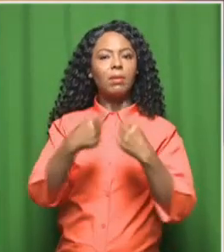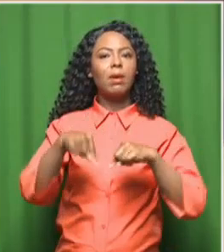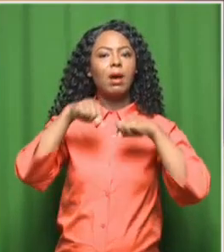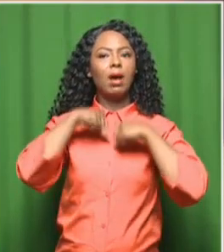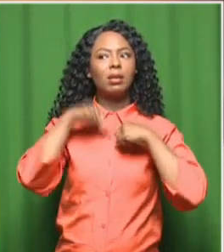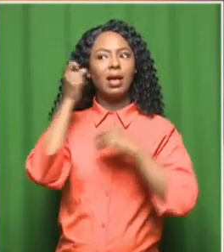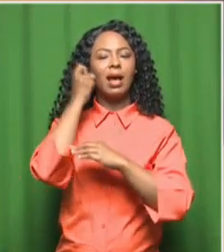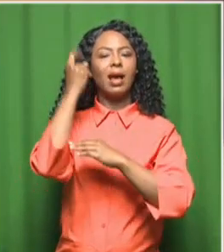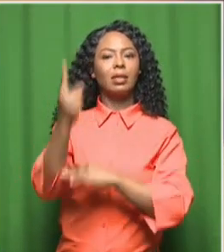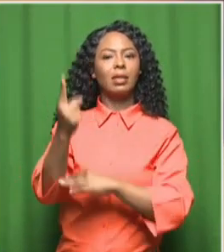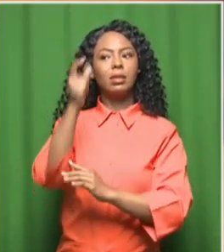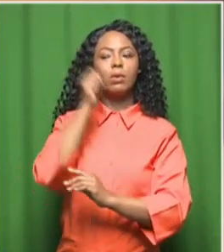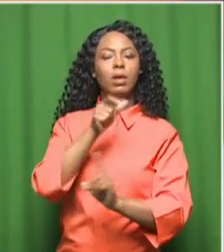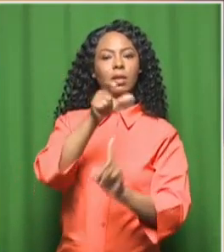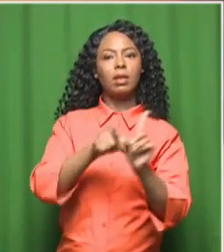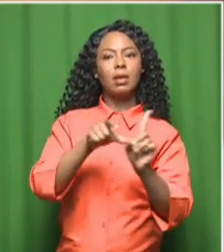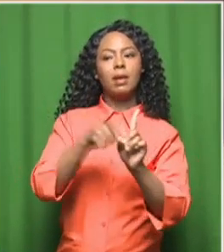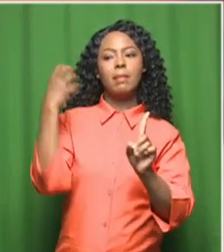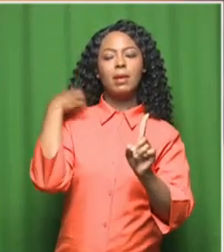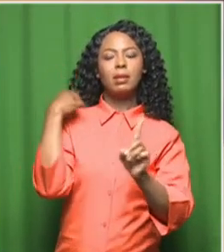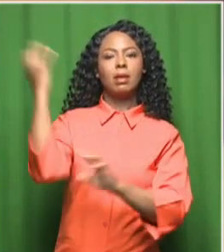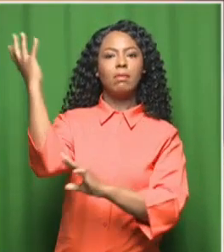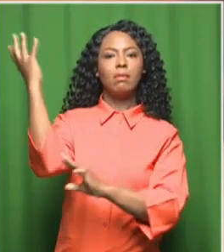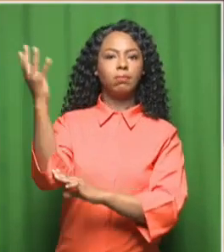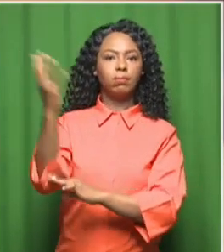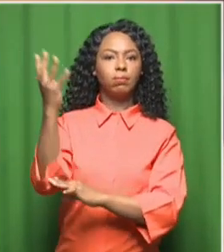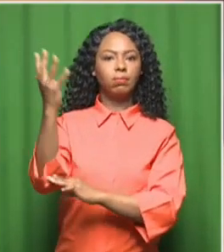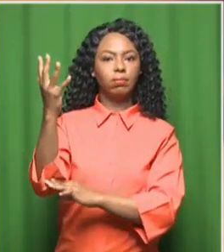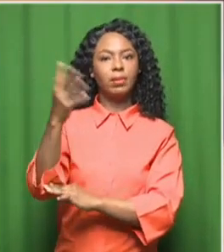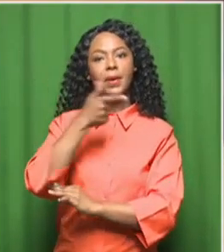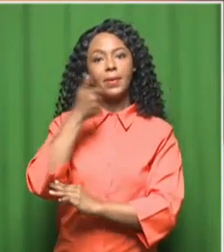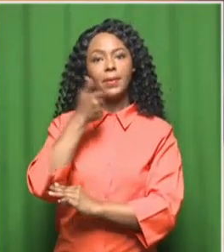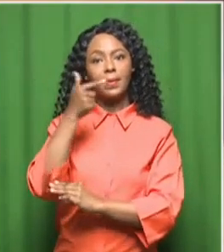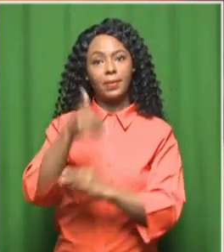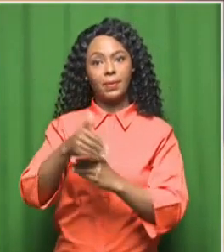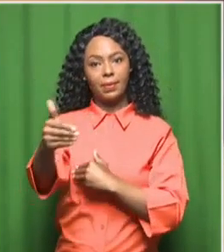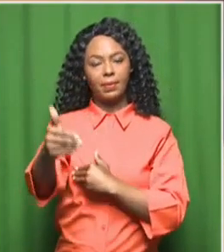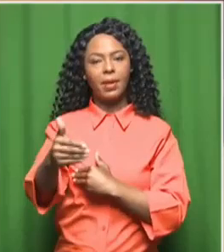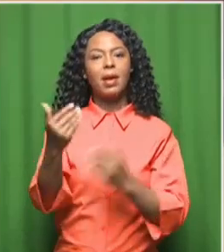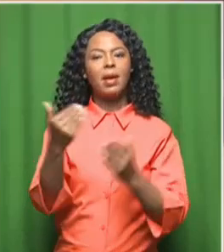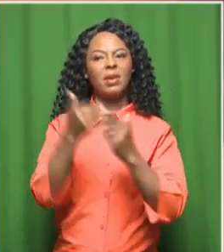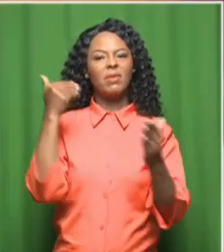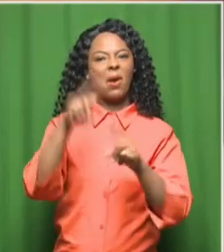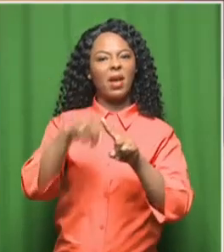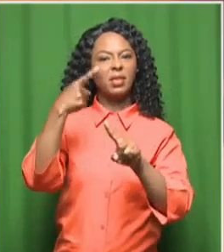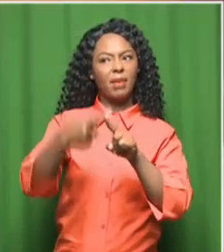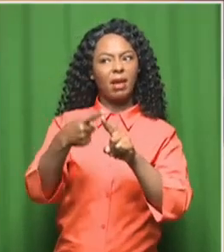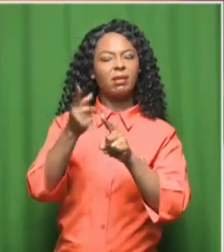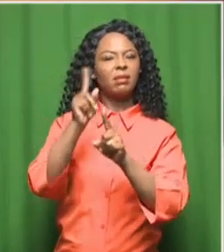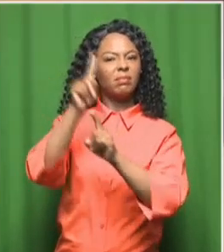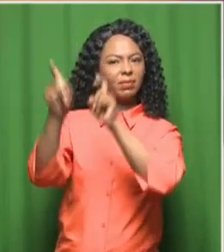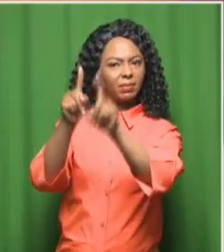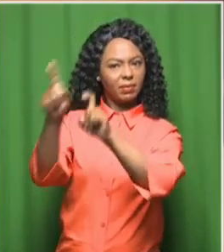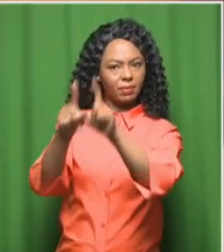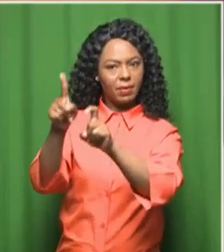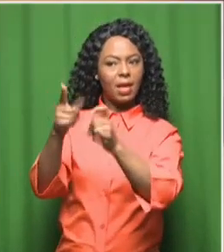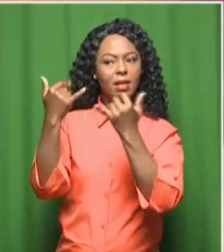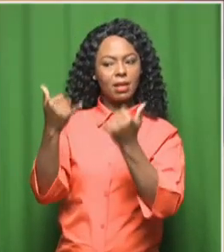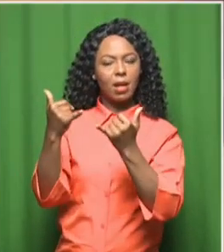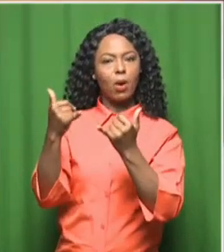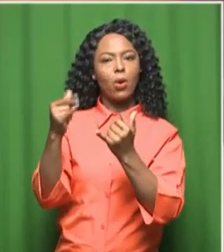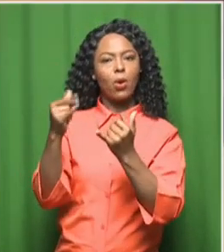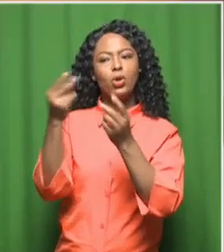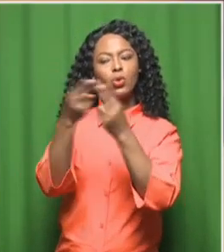will be used in the minister's speech. But before we engage our expert, we asked some university students to explain